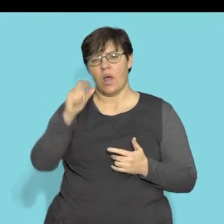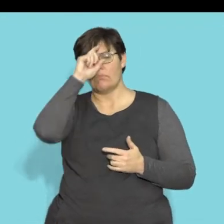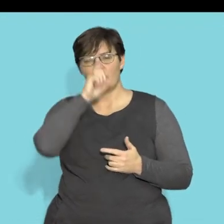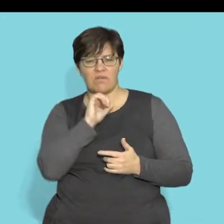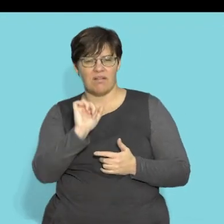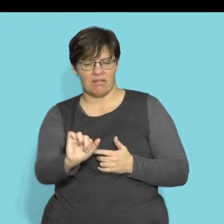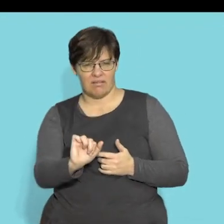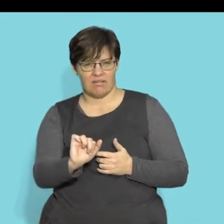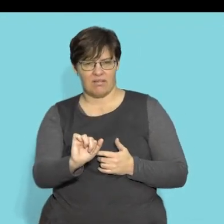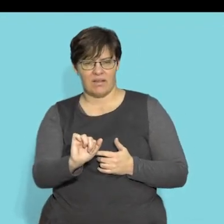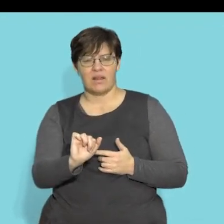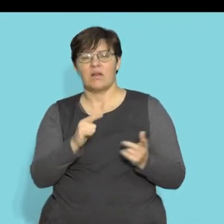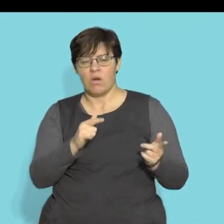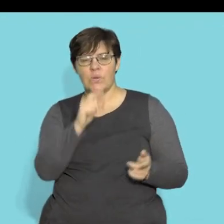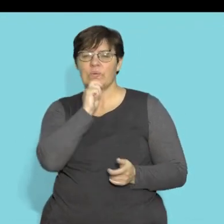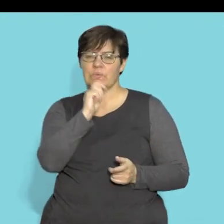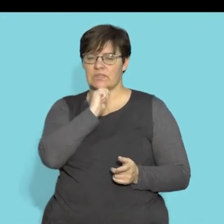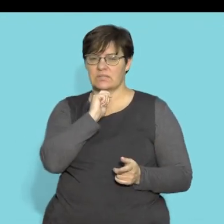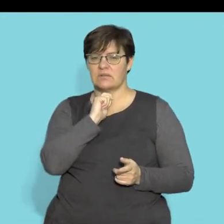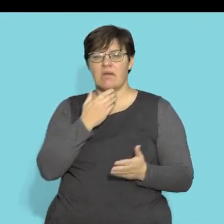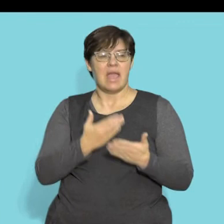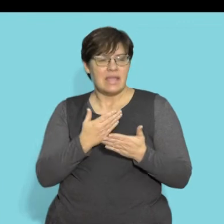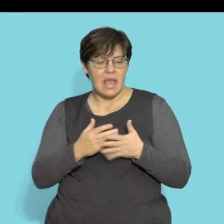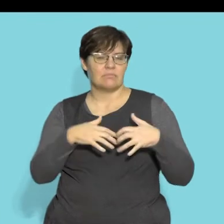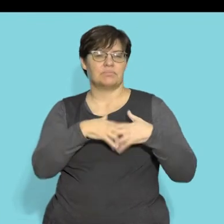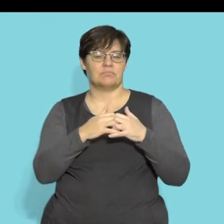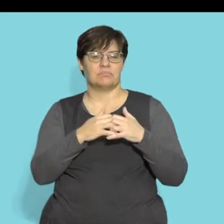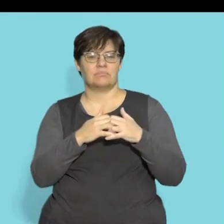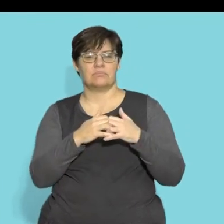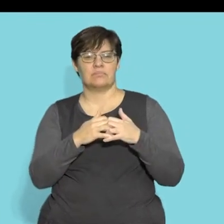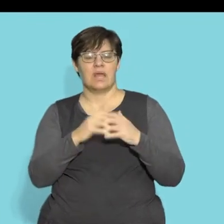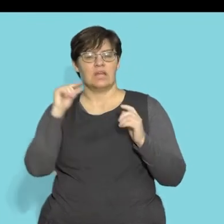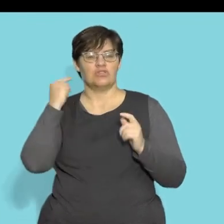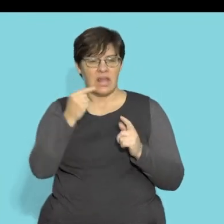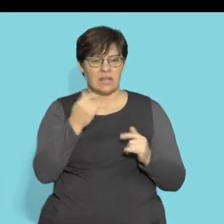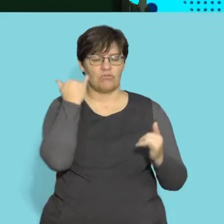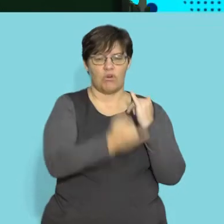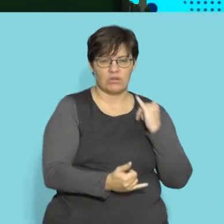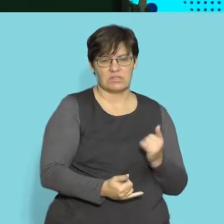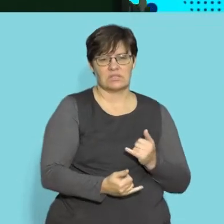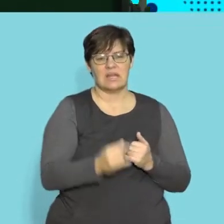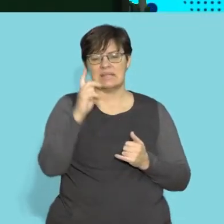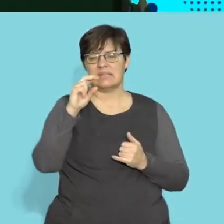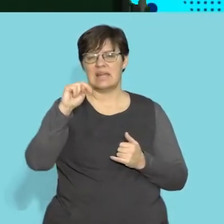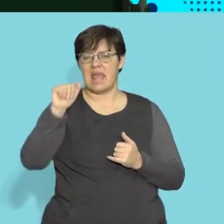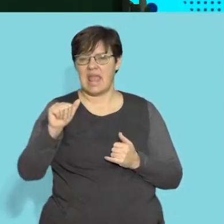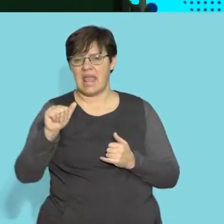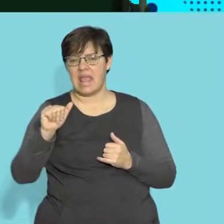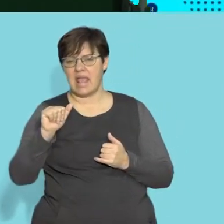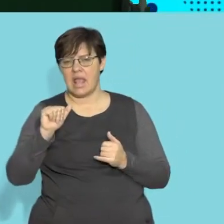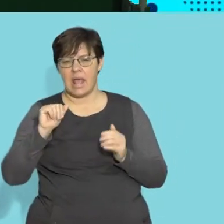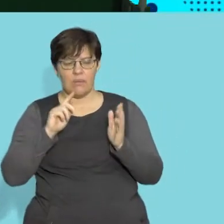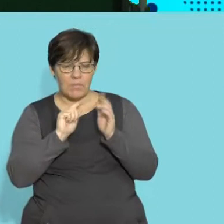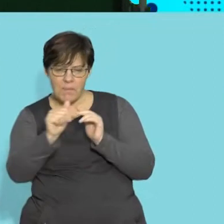profiling, or karyotypes are used in being able to pick up genetic abnormalities, DNA fingerprinting, as well as looking